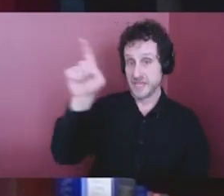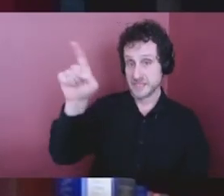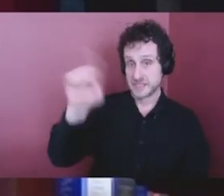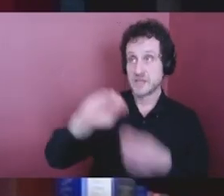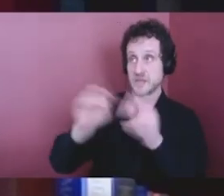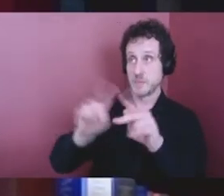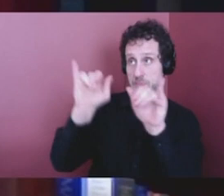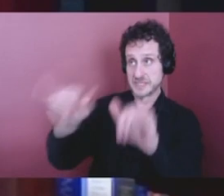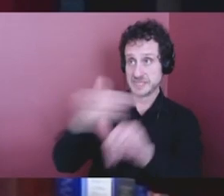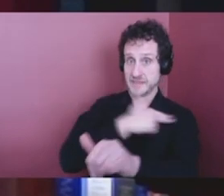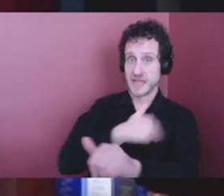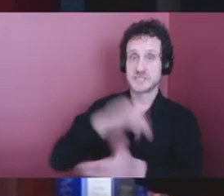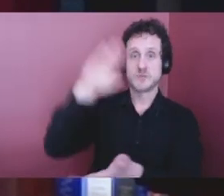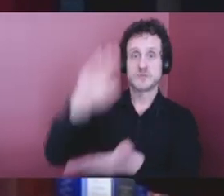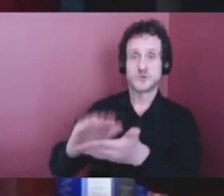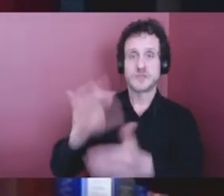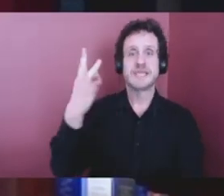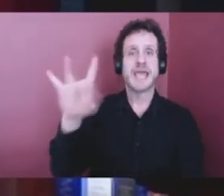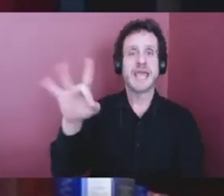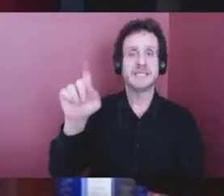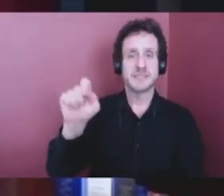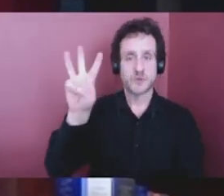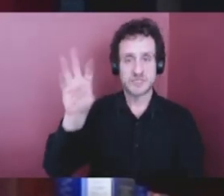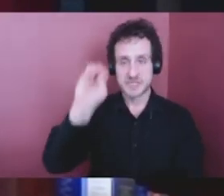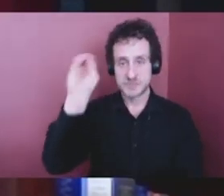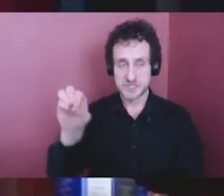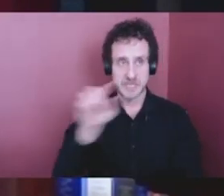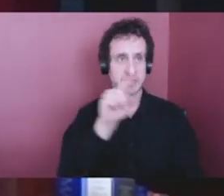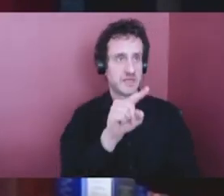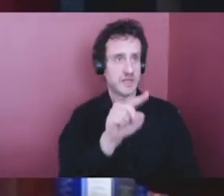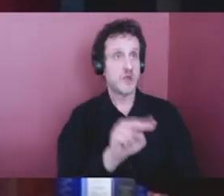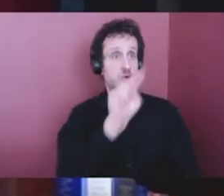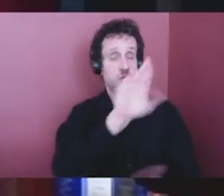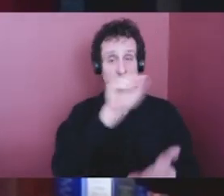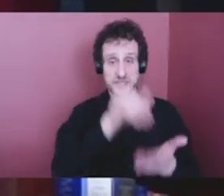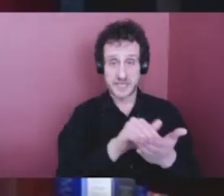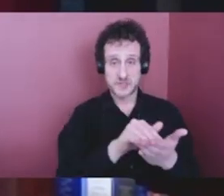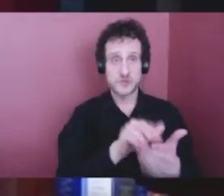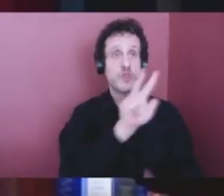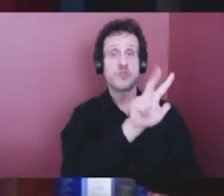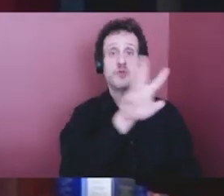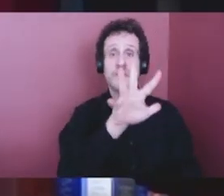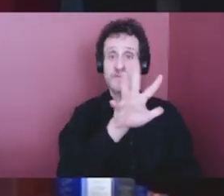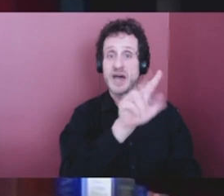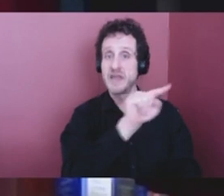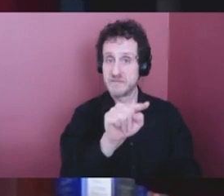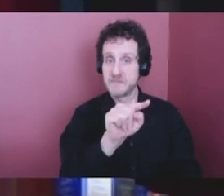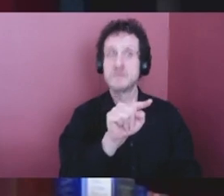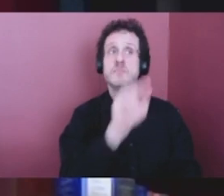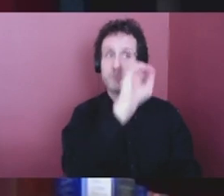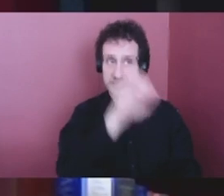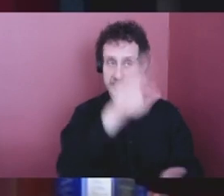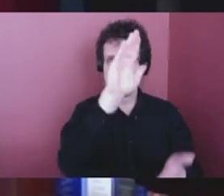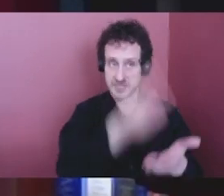in the Northeast region, a 35.8% decrease in the North Central region,